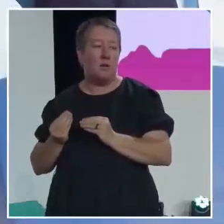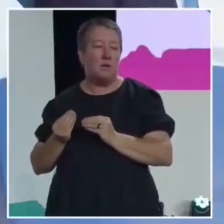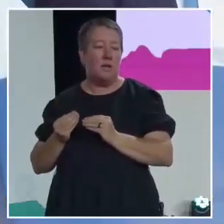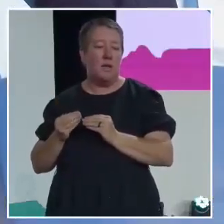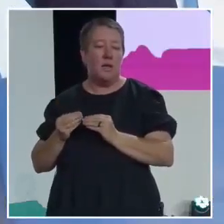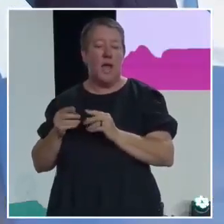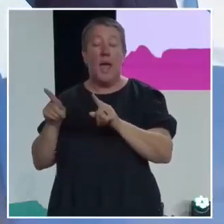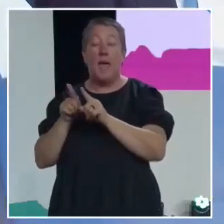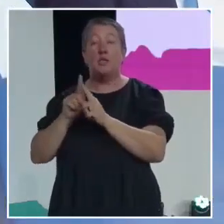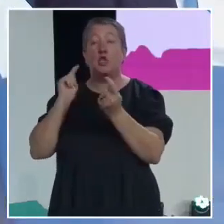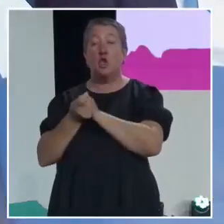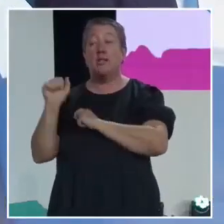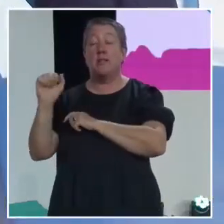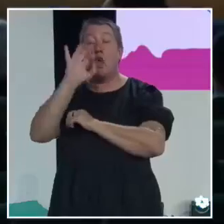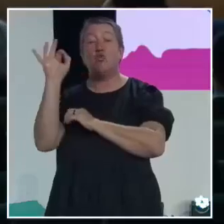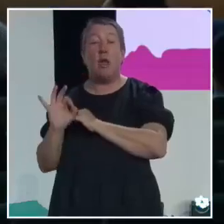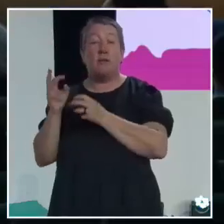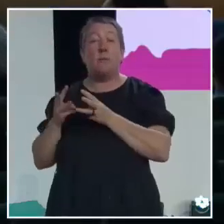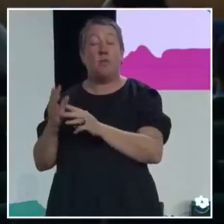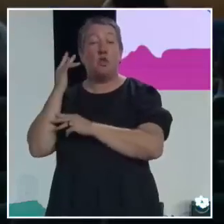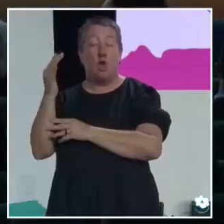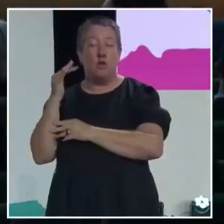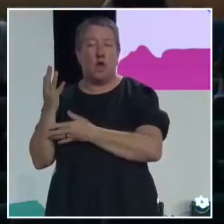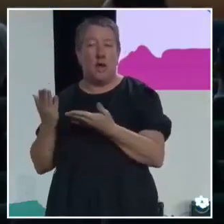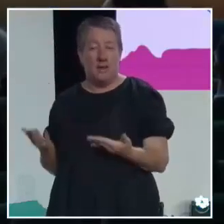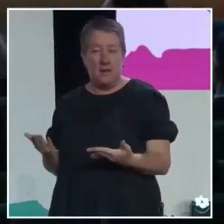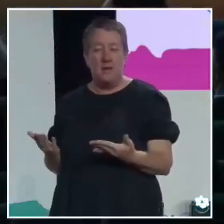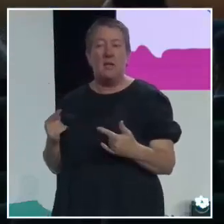rating methodology. And this is actually